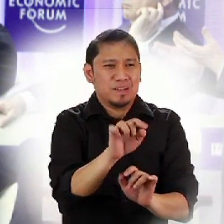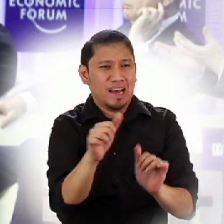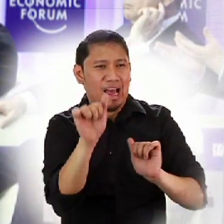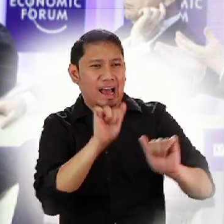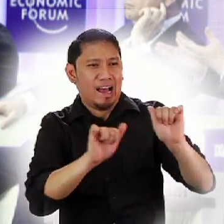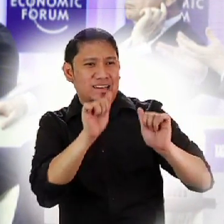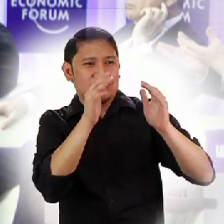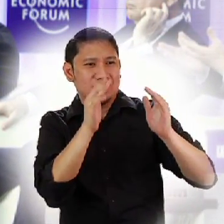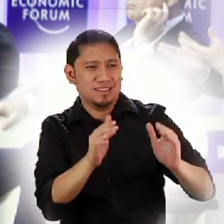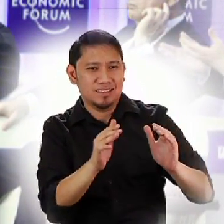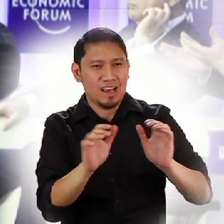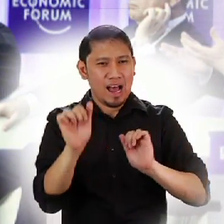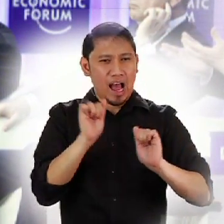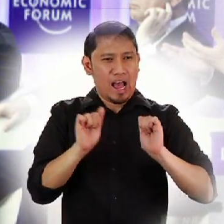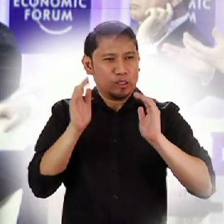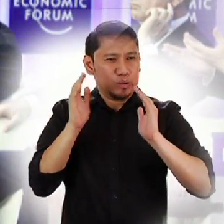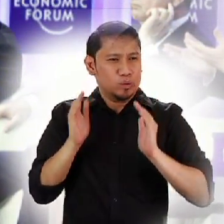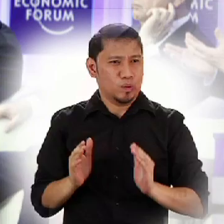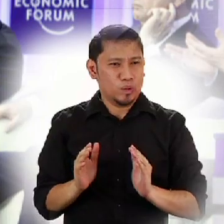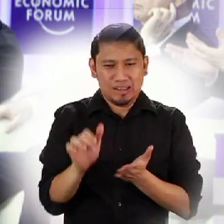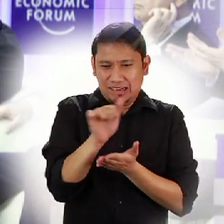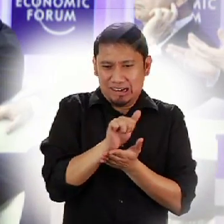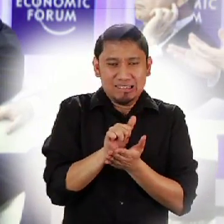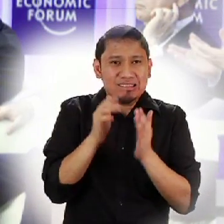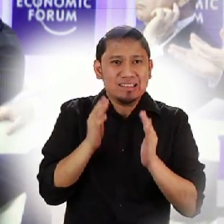artists, actors, actresses,